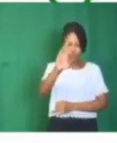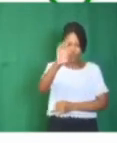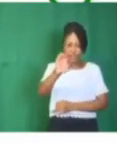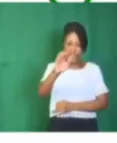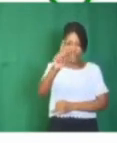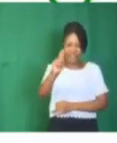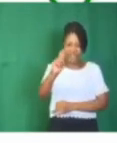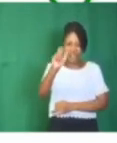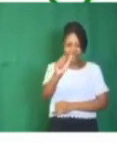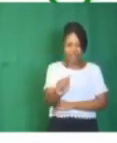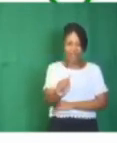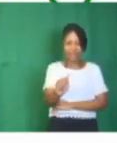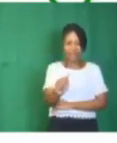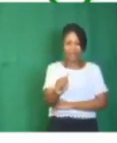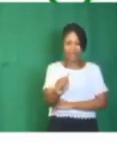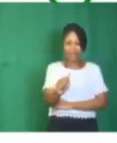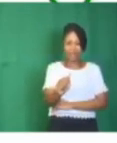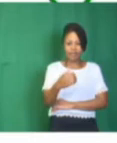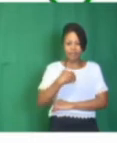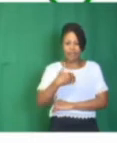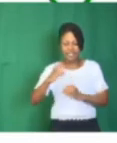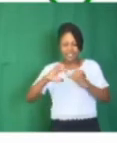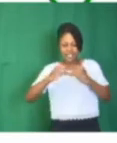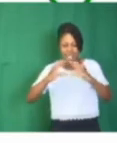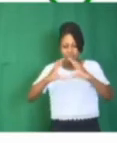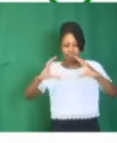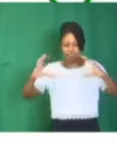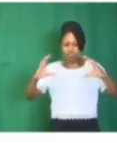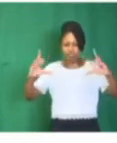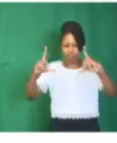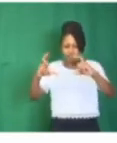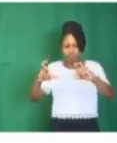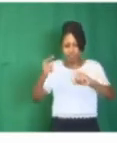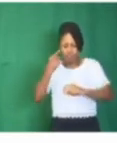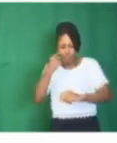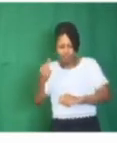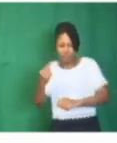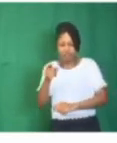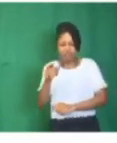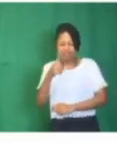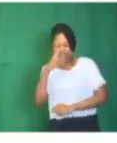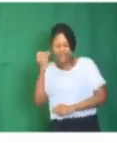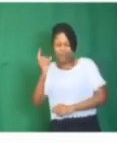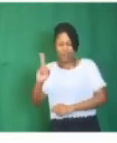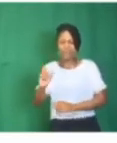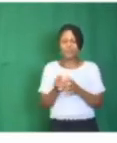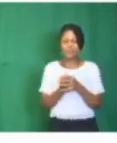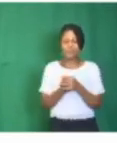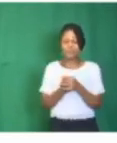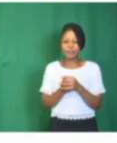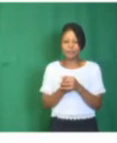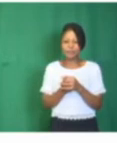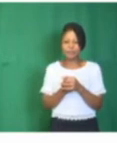I hope it is clear. I'm going to zoom out, and so that you are able to see. Yes, ureter and